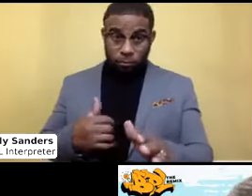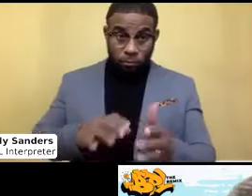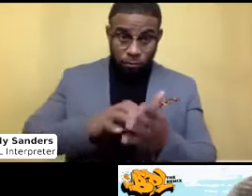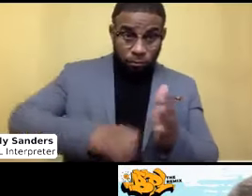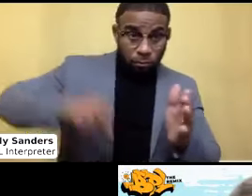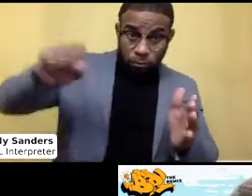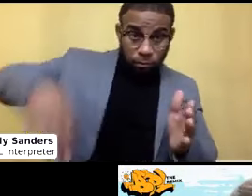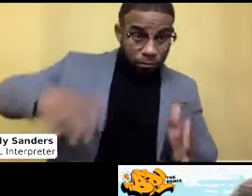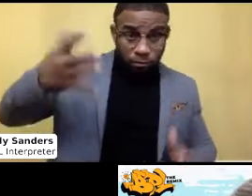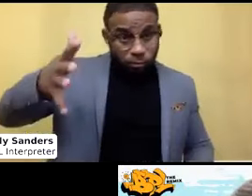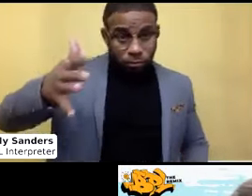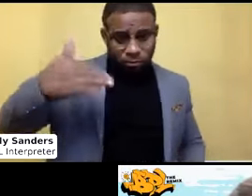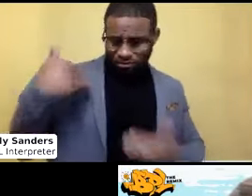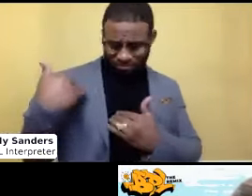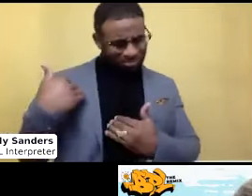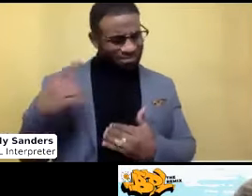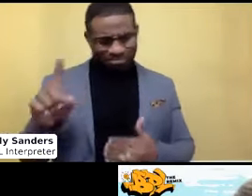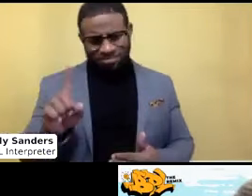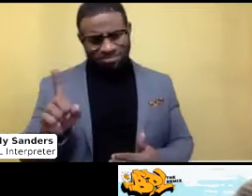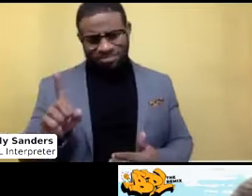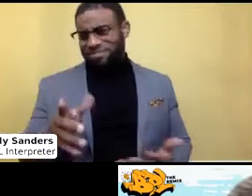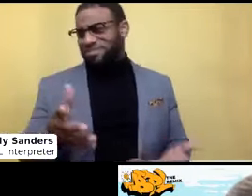no accountability there.